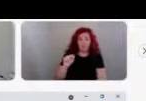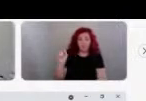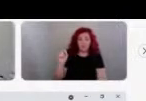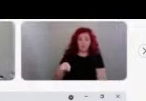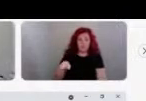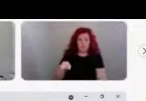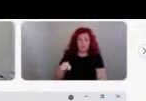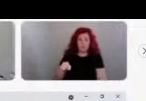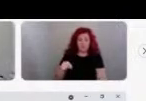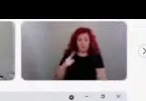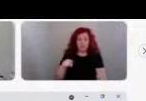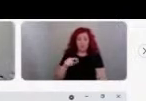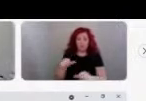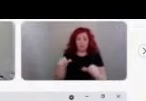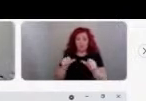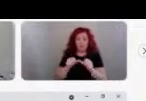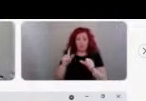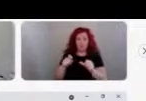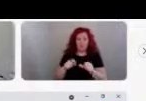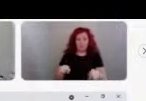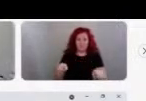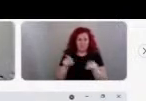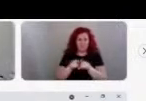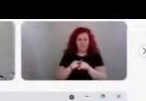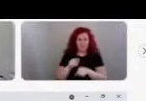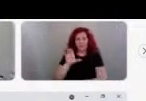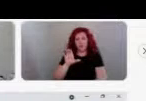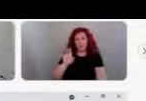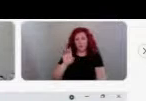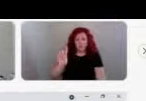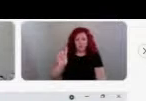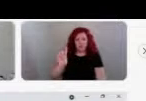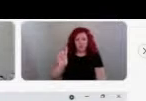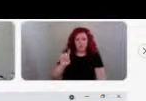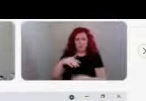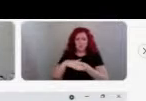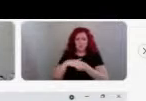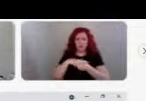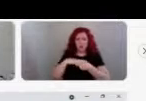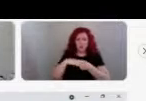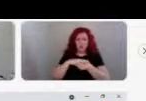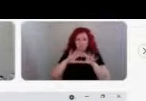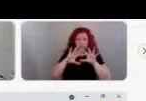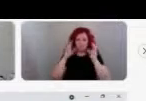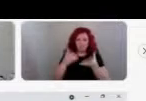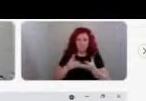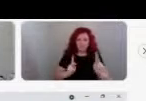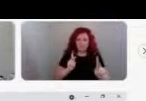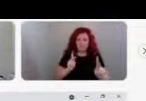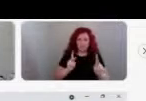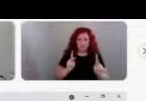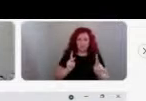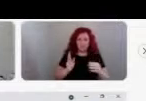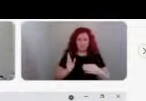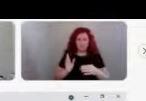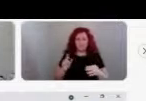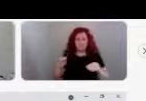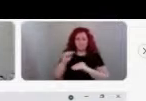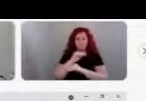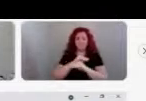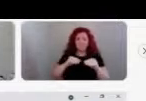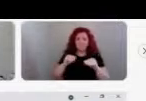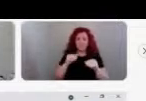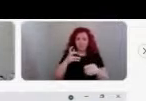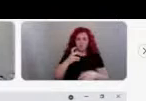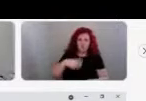these internations should be contained in the same congressional district as the local population moves between them daily the